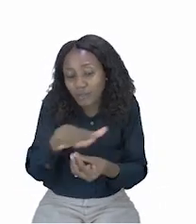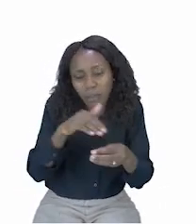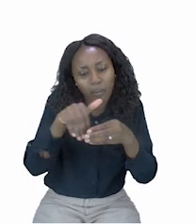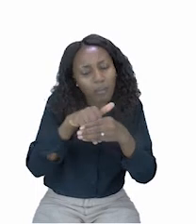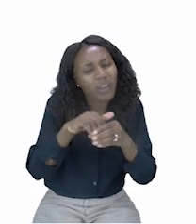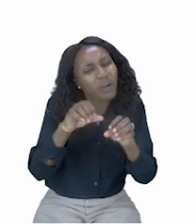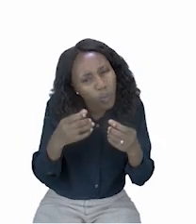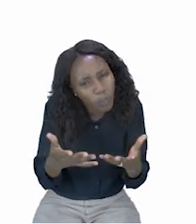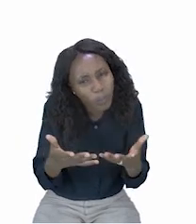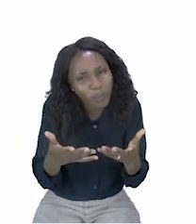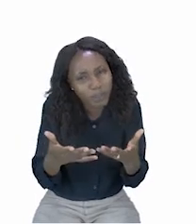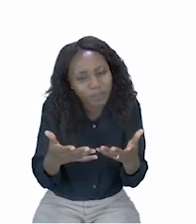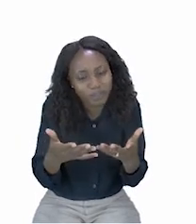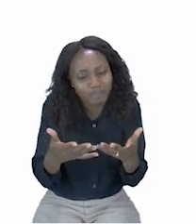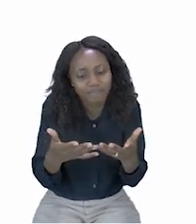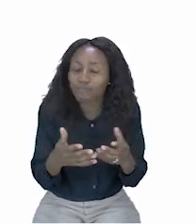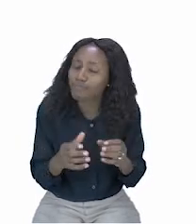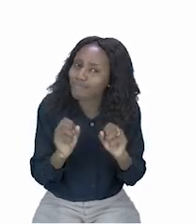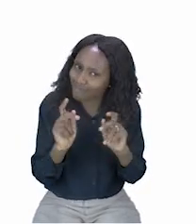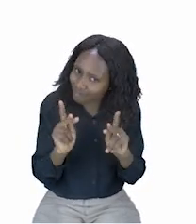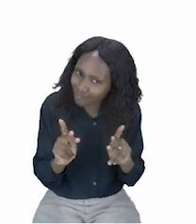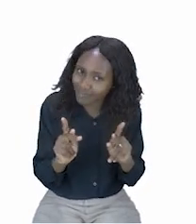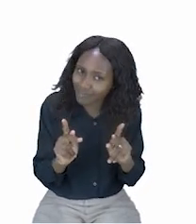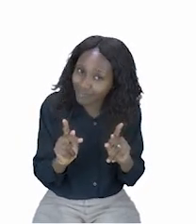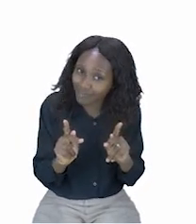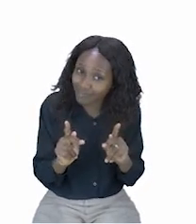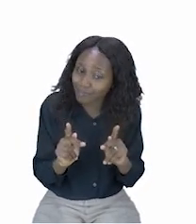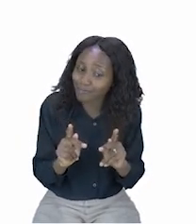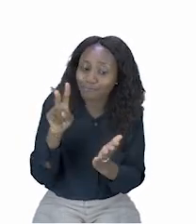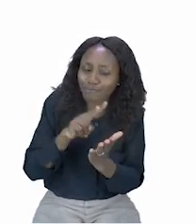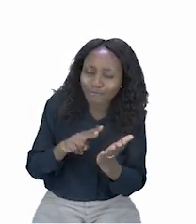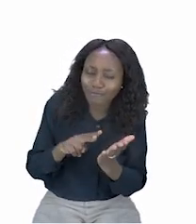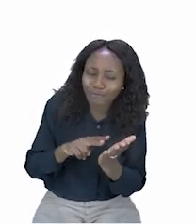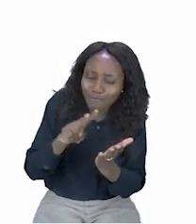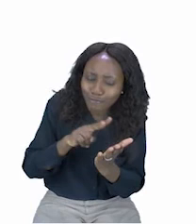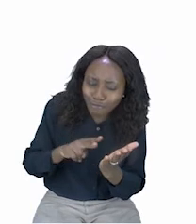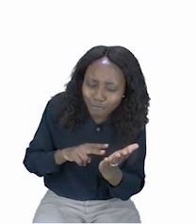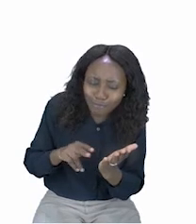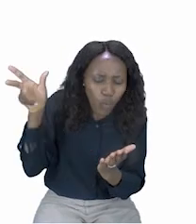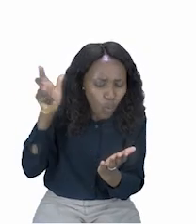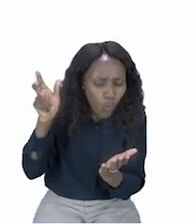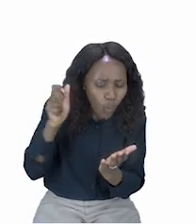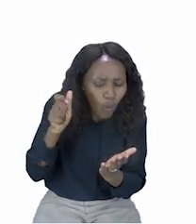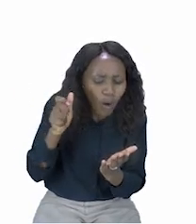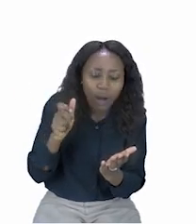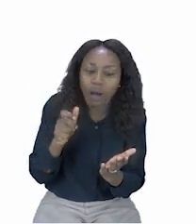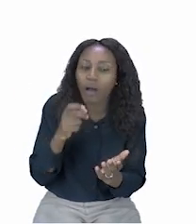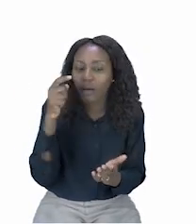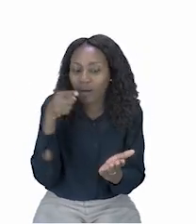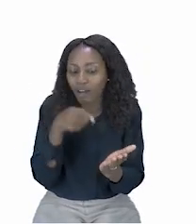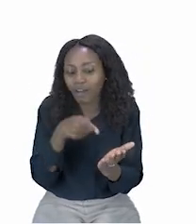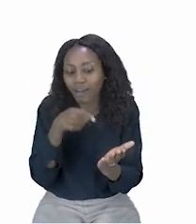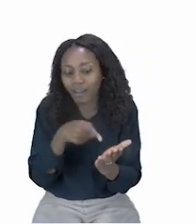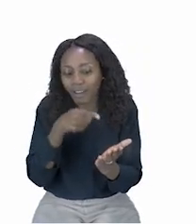family? Well, if you were listening carefully when we were reading, you would notice that there is a